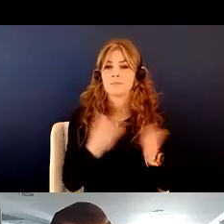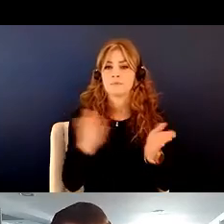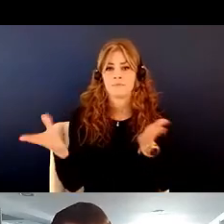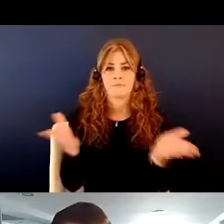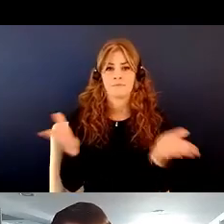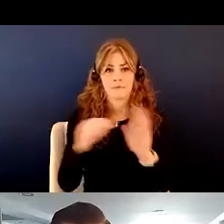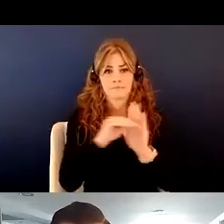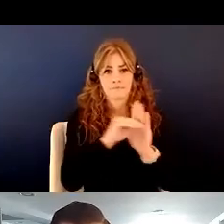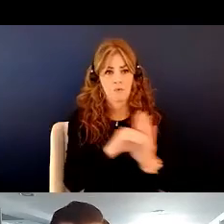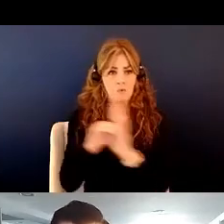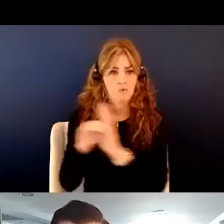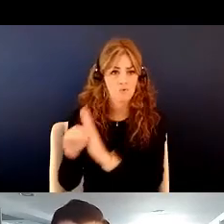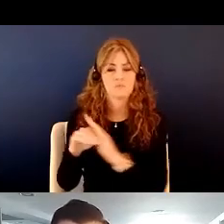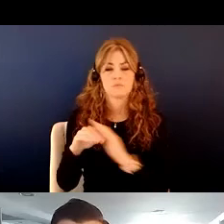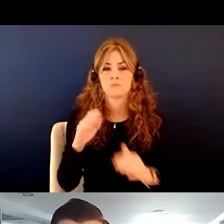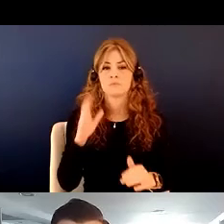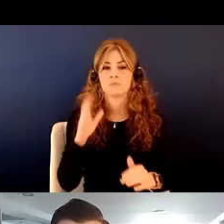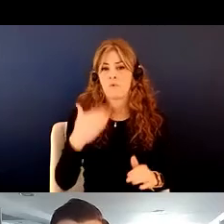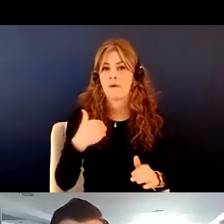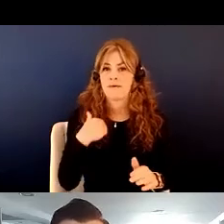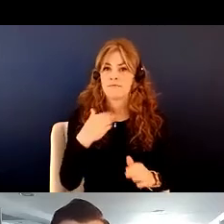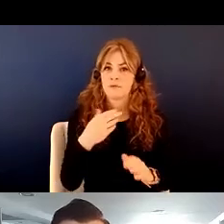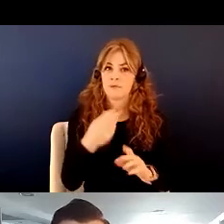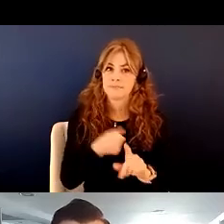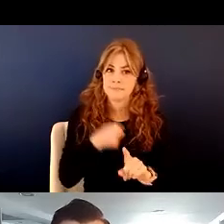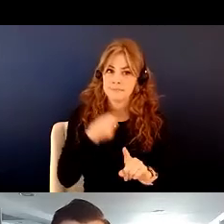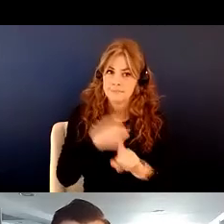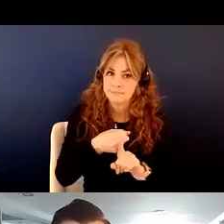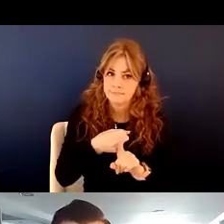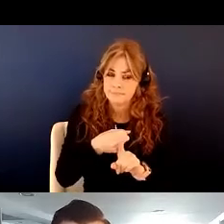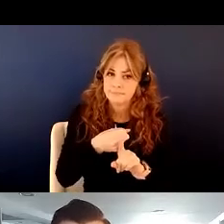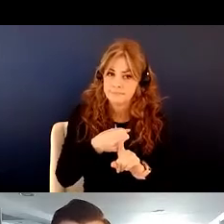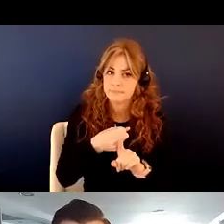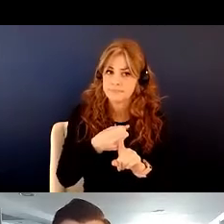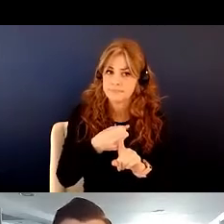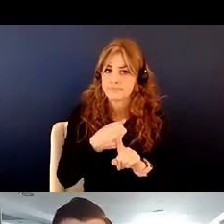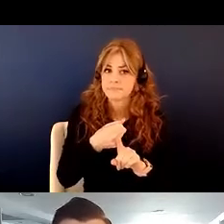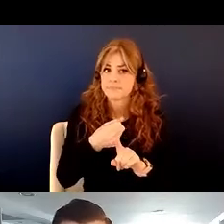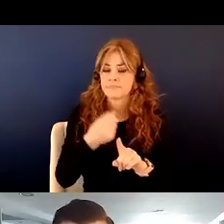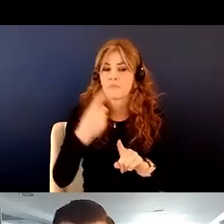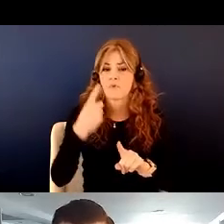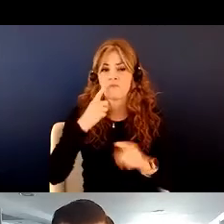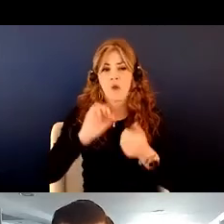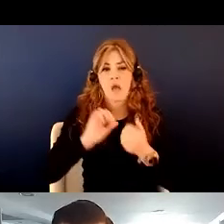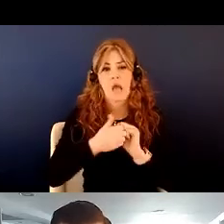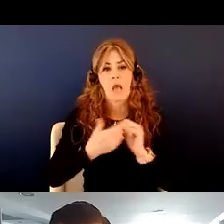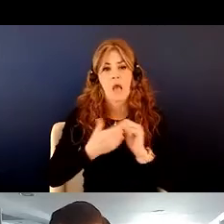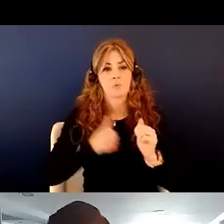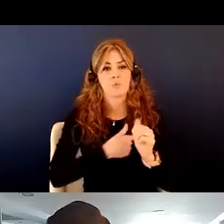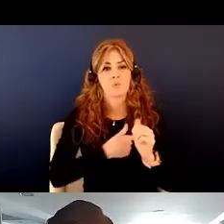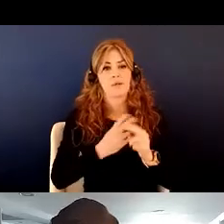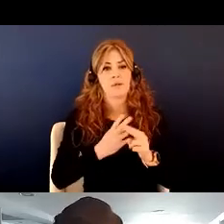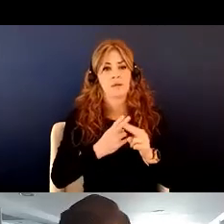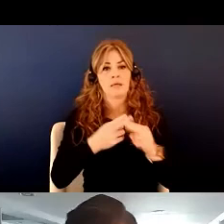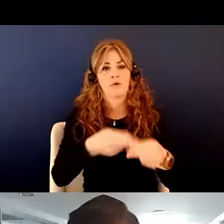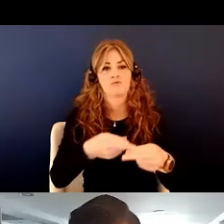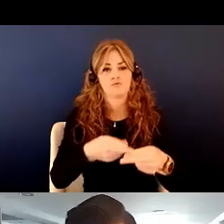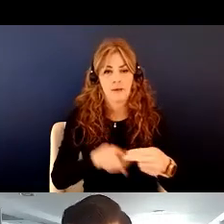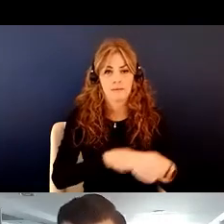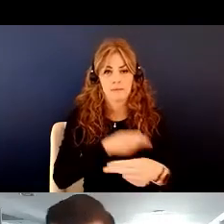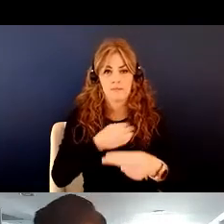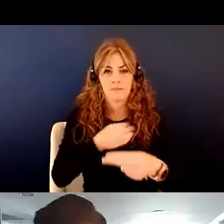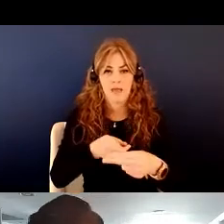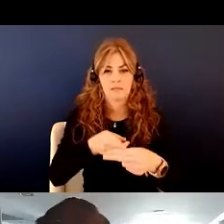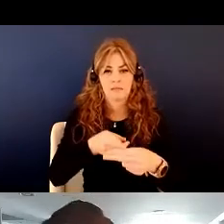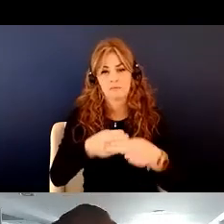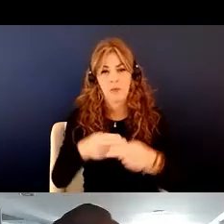modeling strategies are going to have implications for how we characterize the weights, and